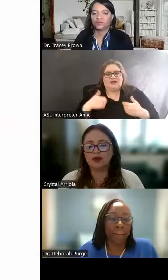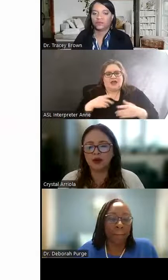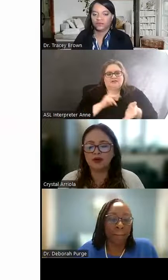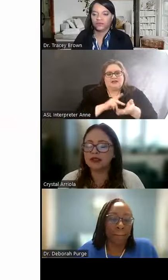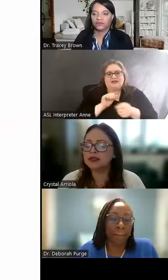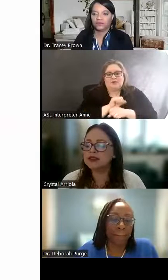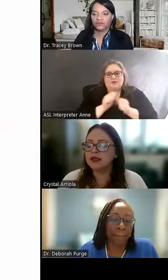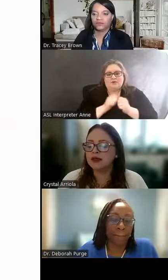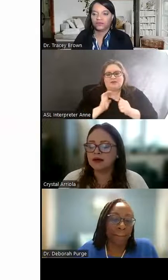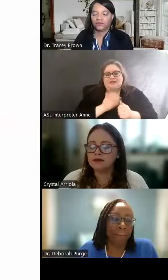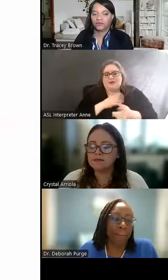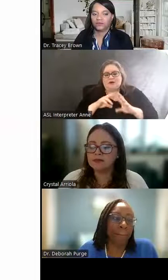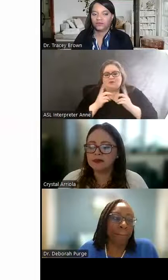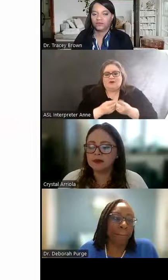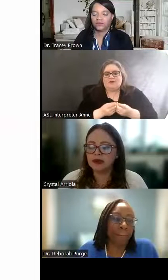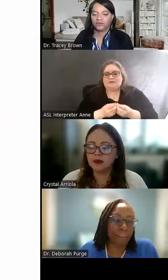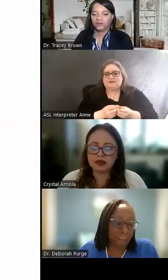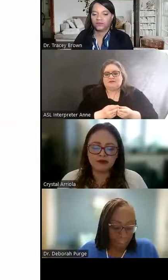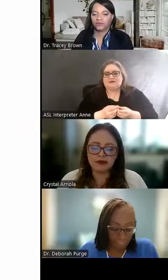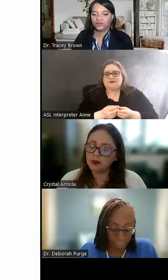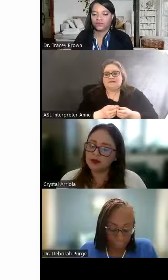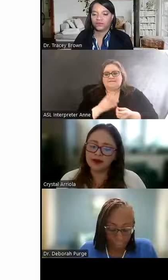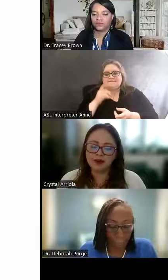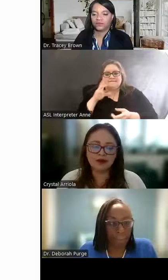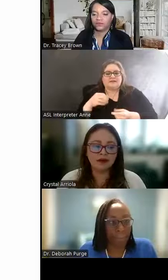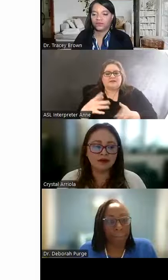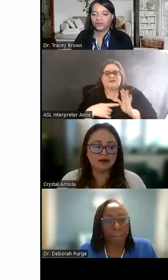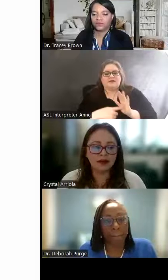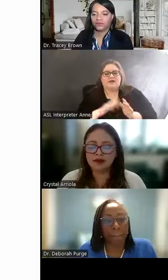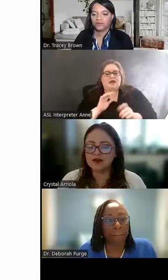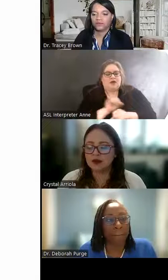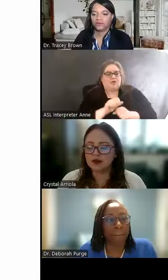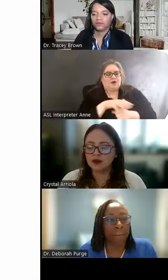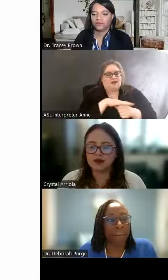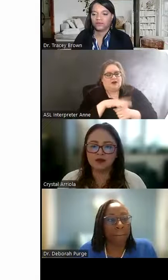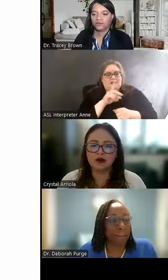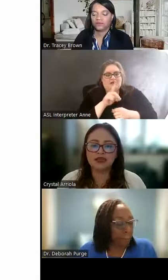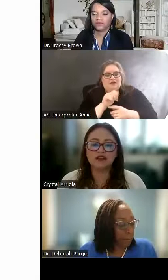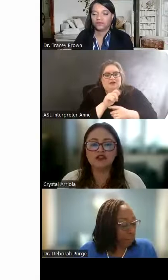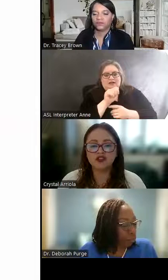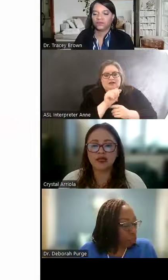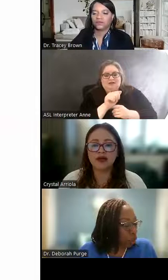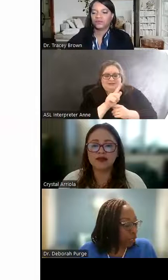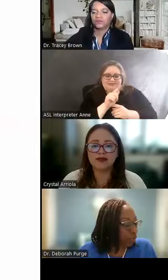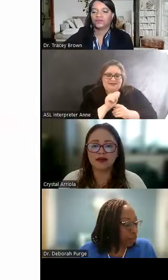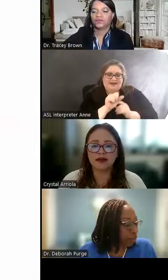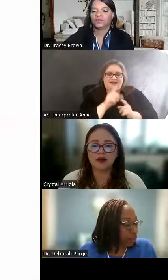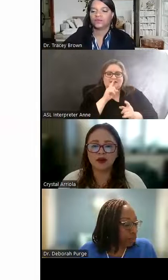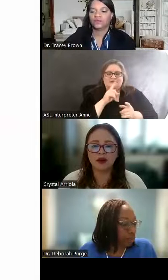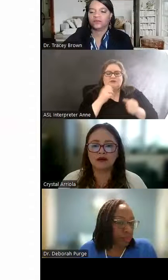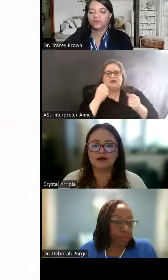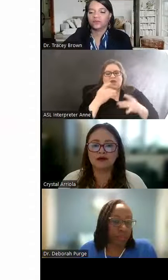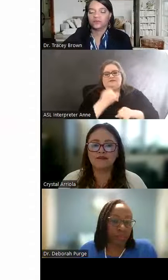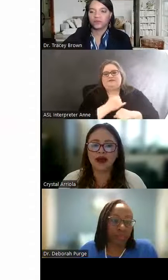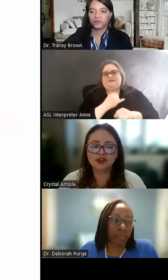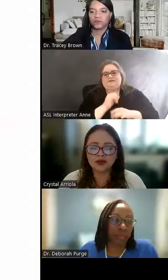with our department. And I'm going to give an example. Like I work in an area of Dallas that it was very industrialized and there were a